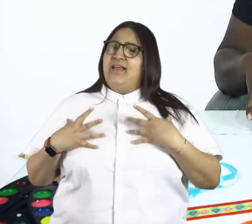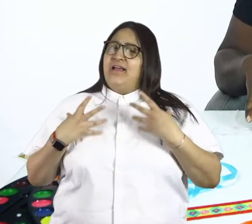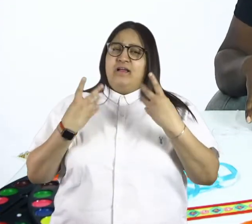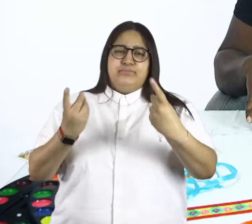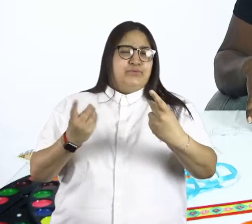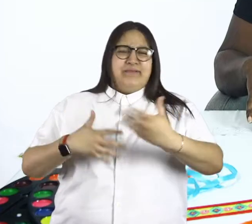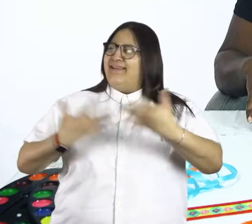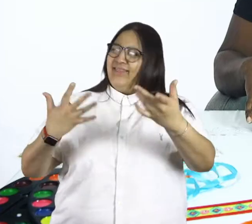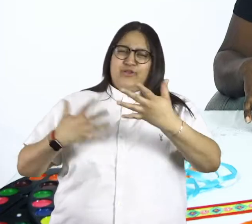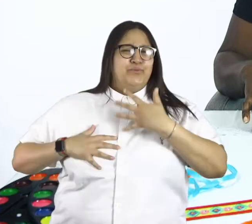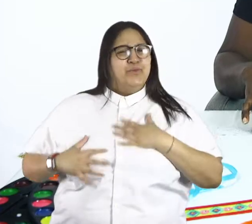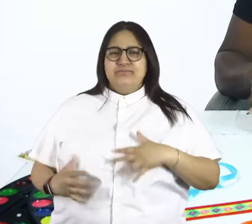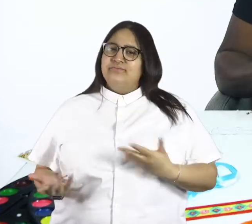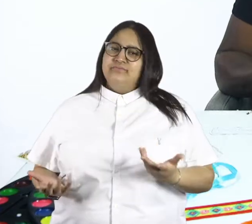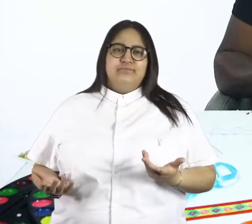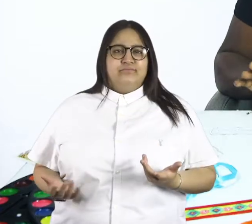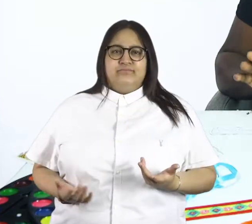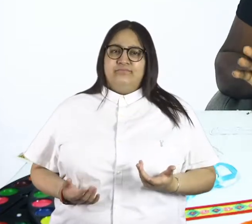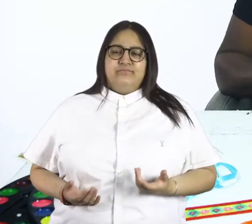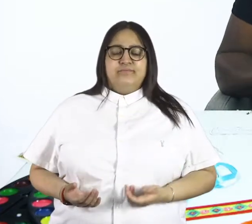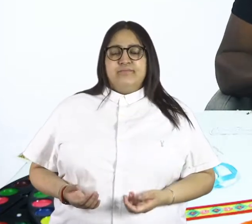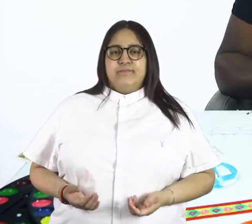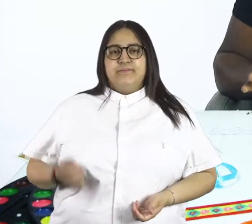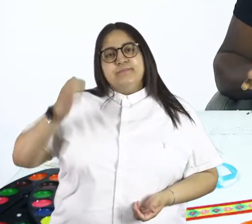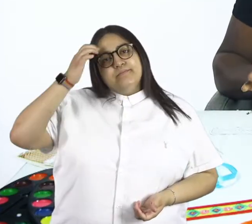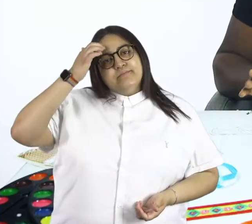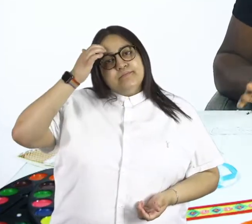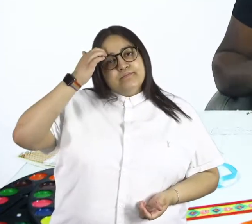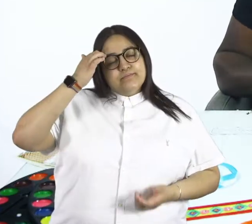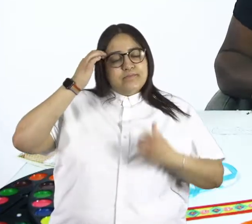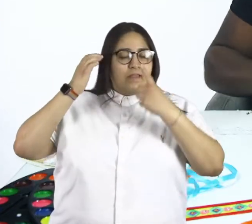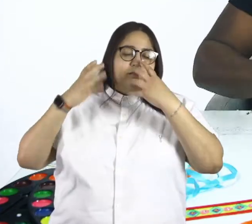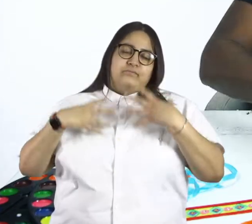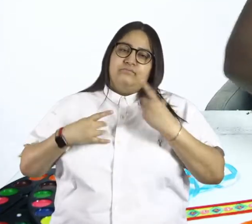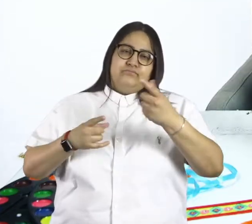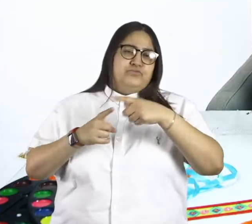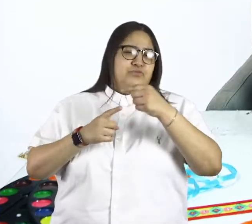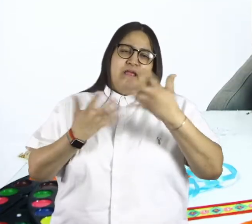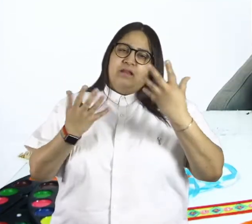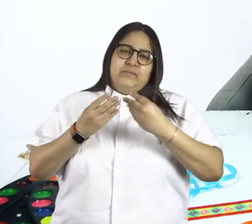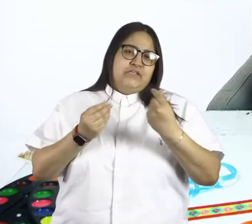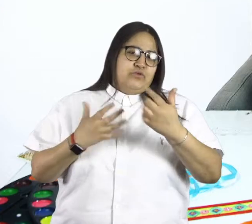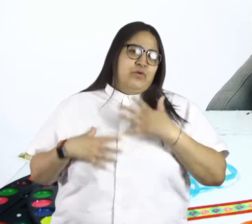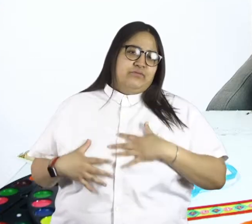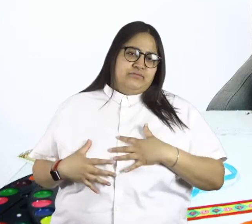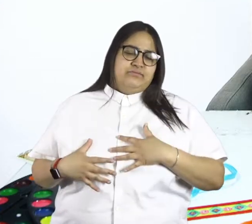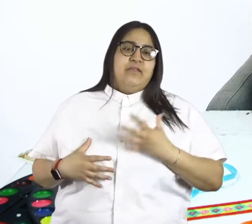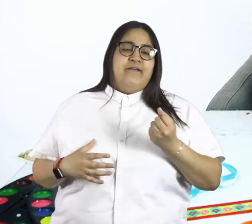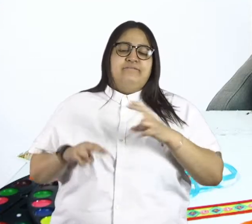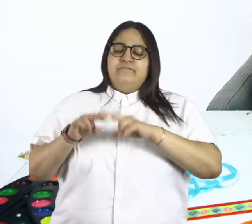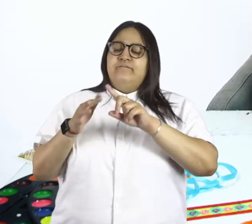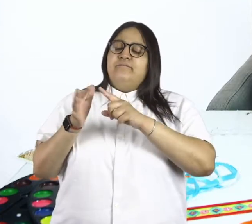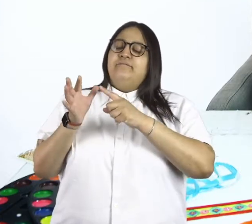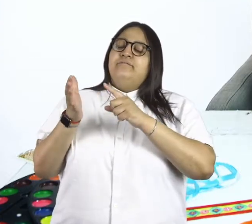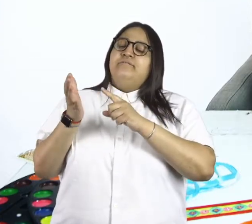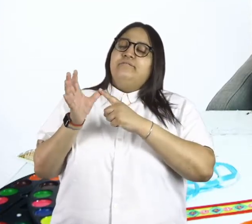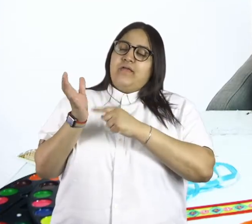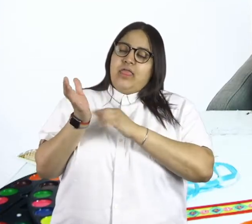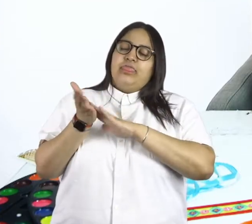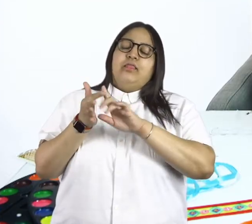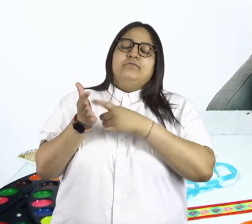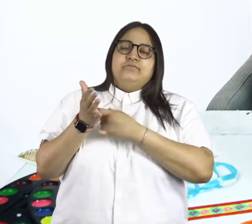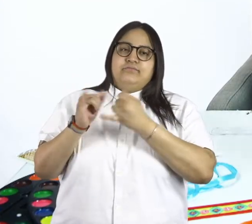on my table right now. You can apply anything of your choice. So firstly, we've got some feathers around here, which are